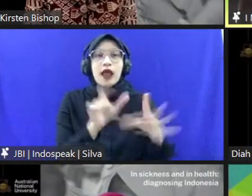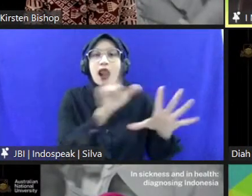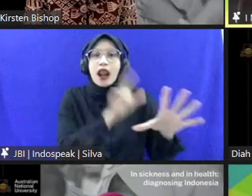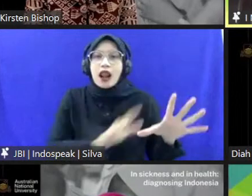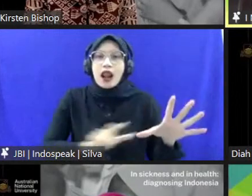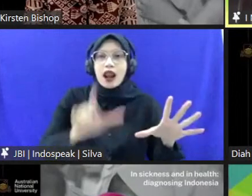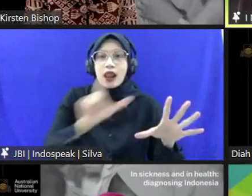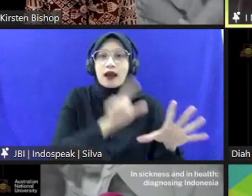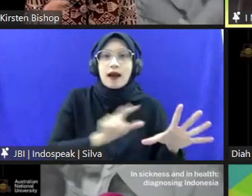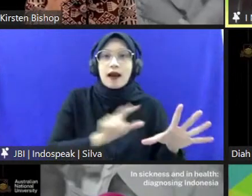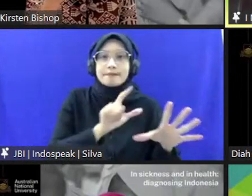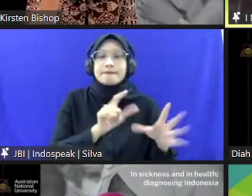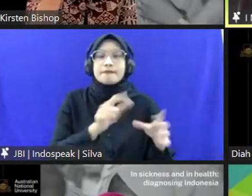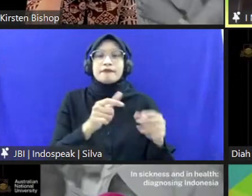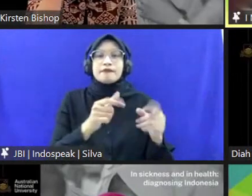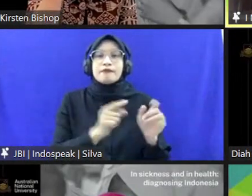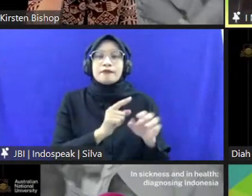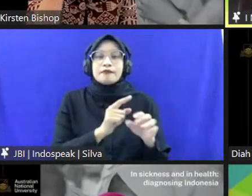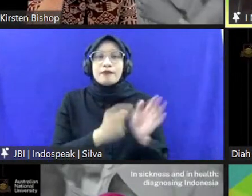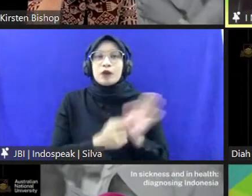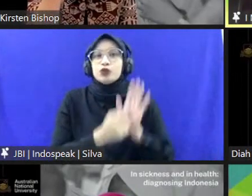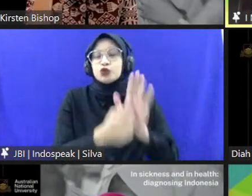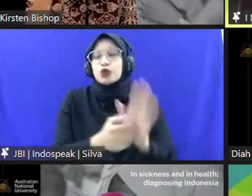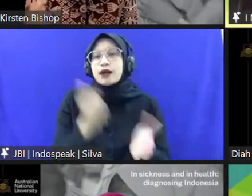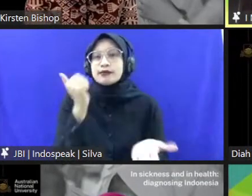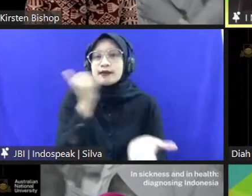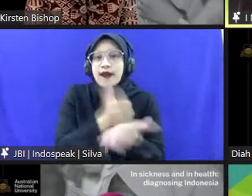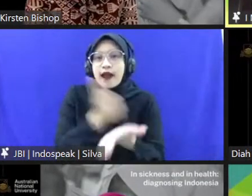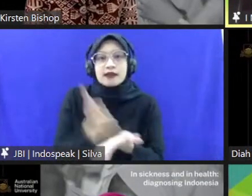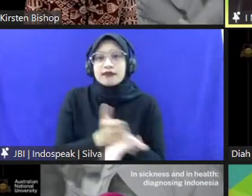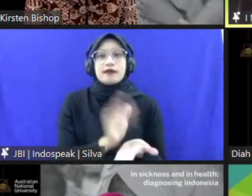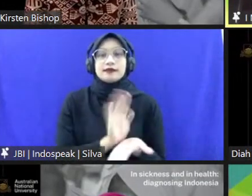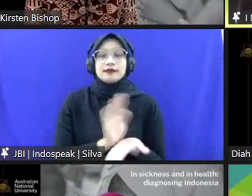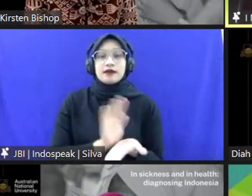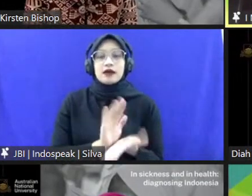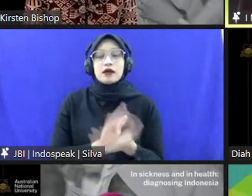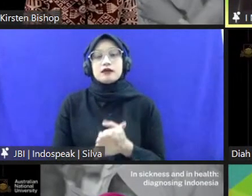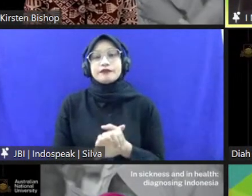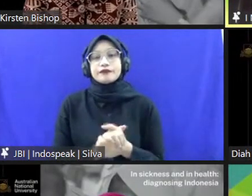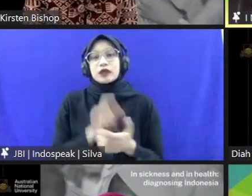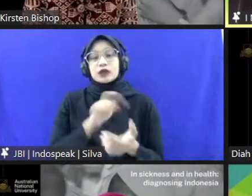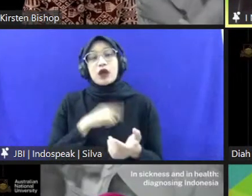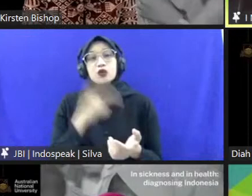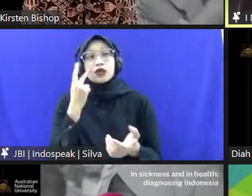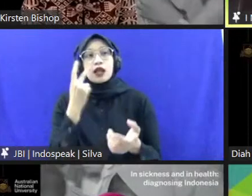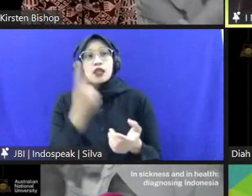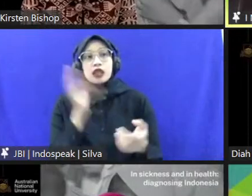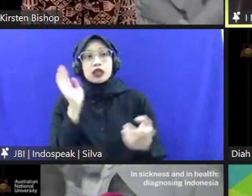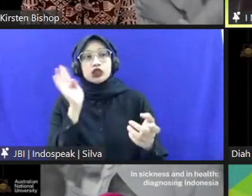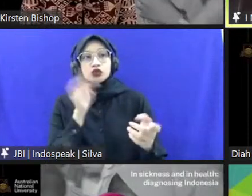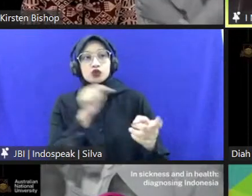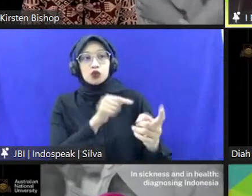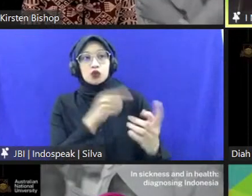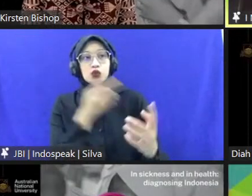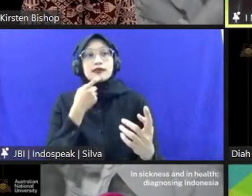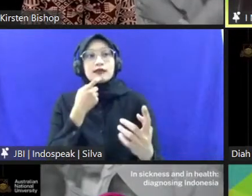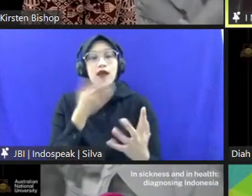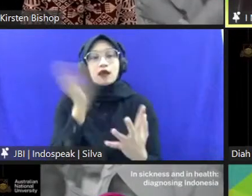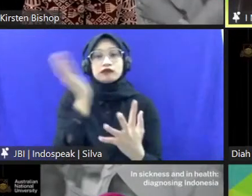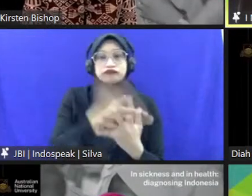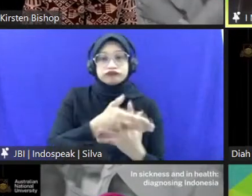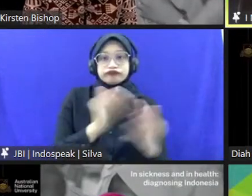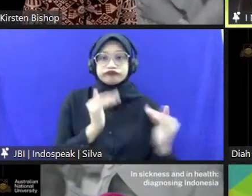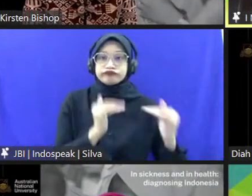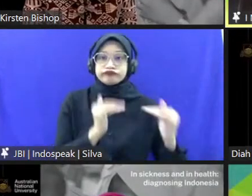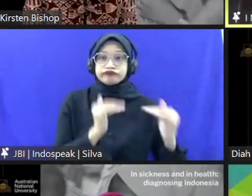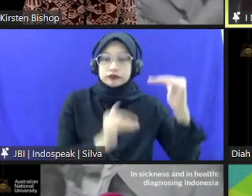of the reality. So we need to looking at the whole issues of access inequities from multiple angles.